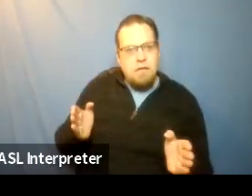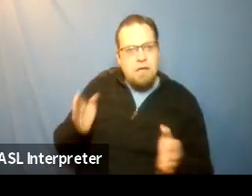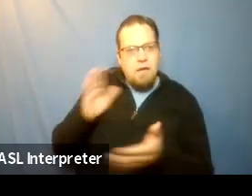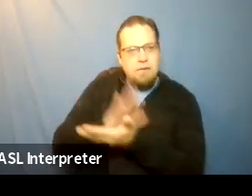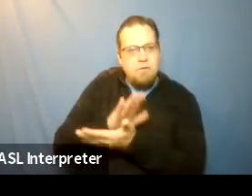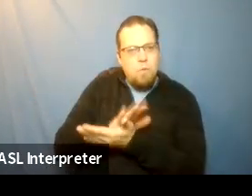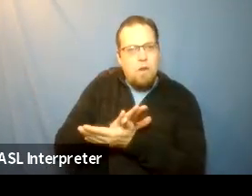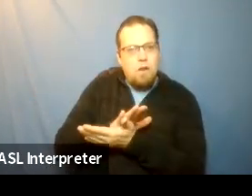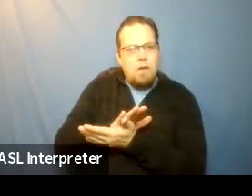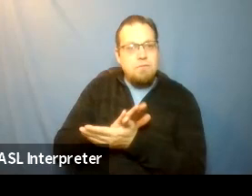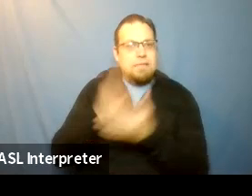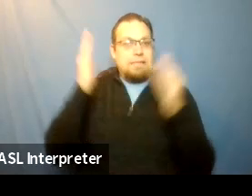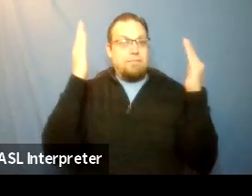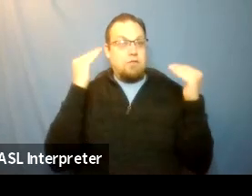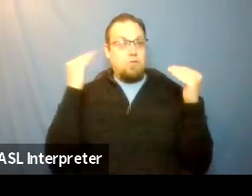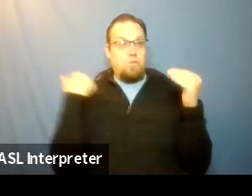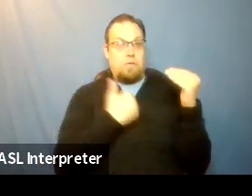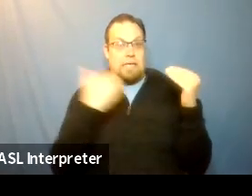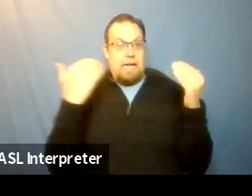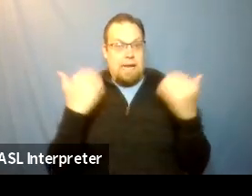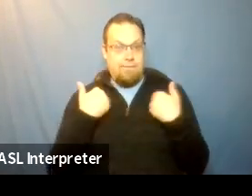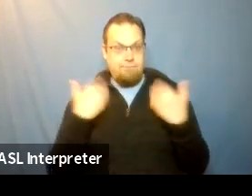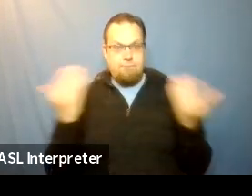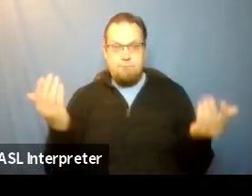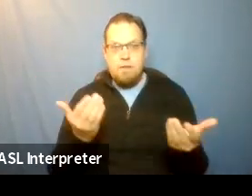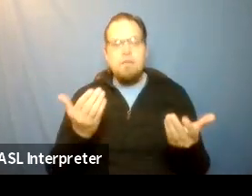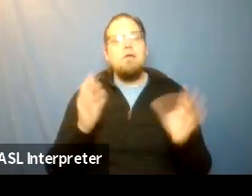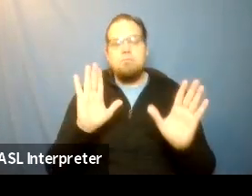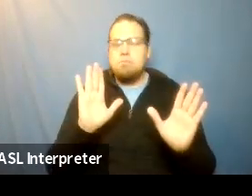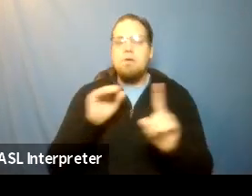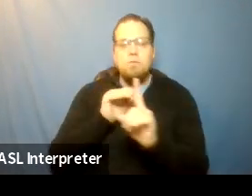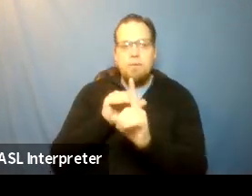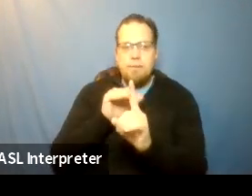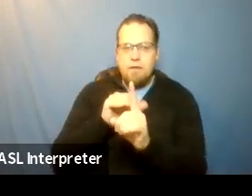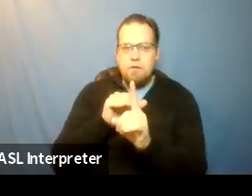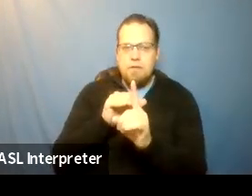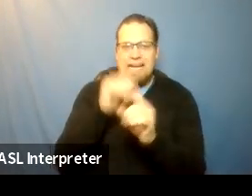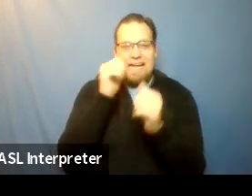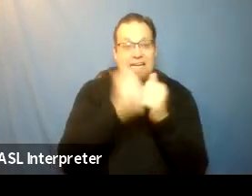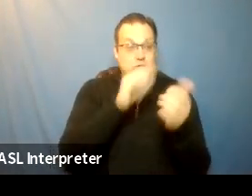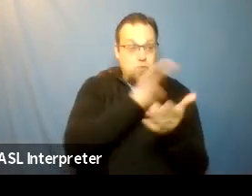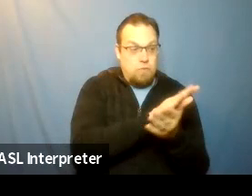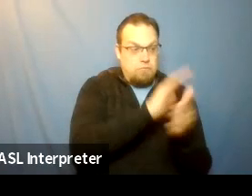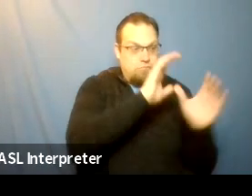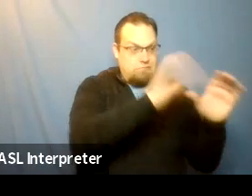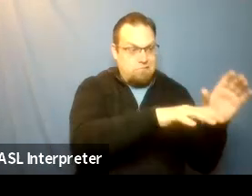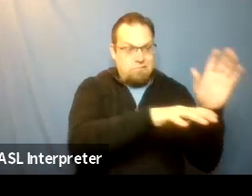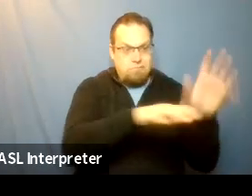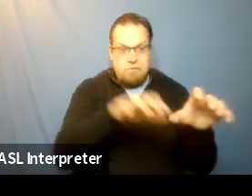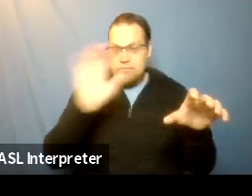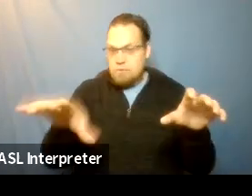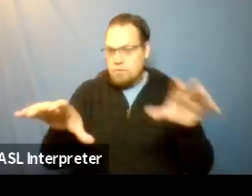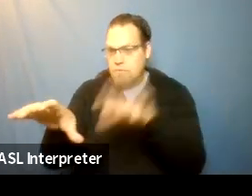of the expectations that we have. And just as a reminder that each school, shortly